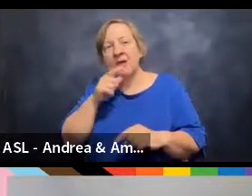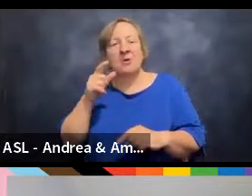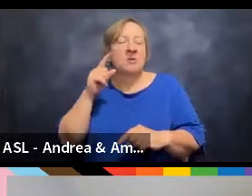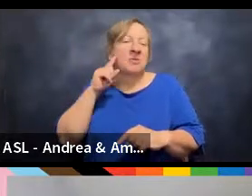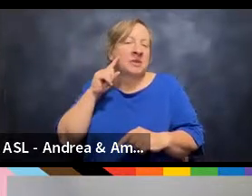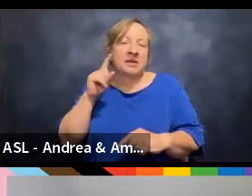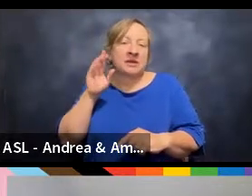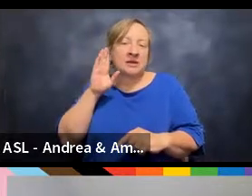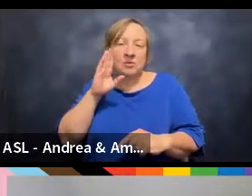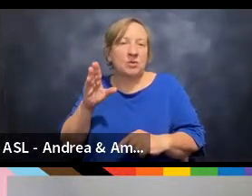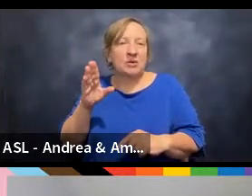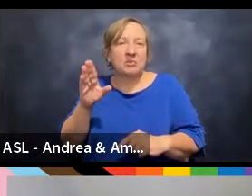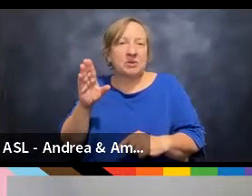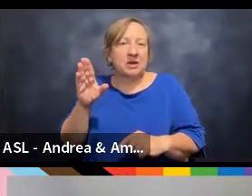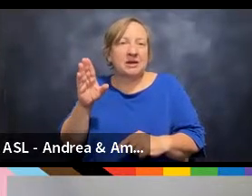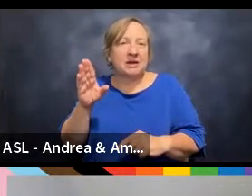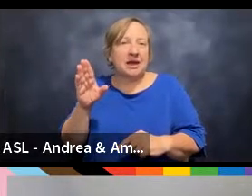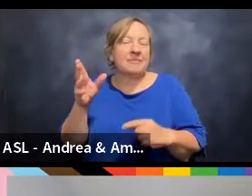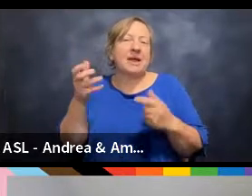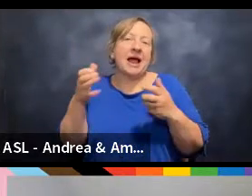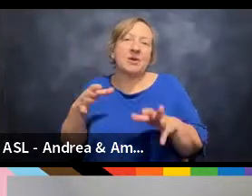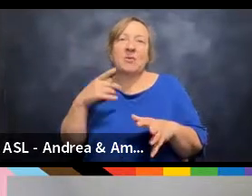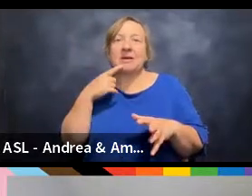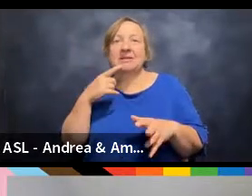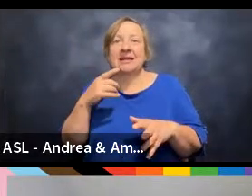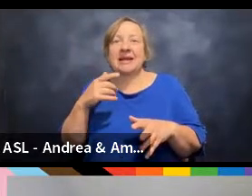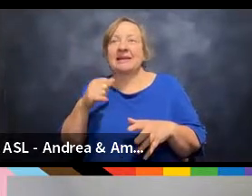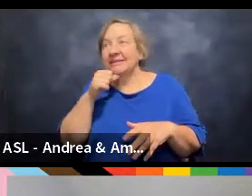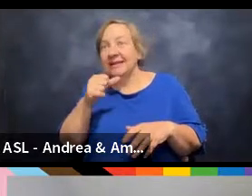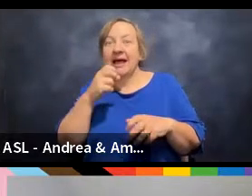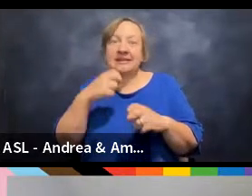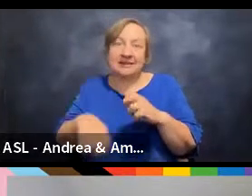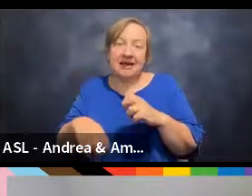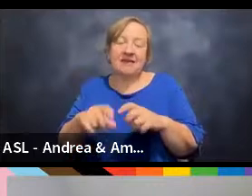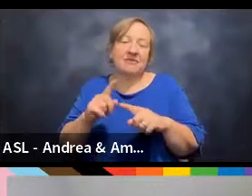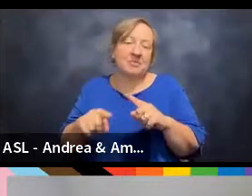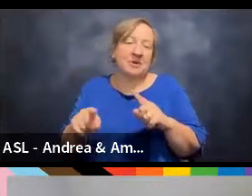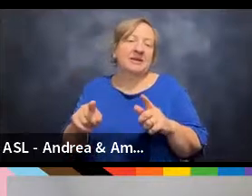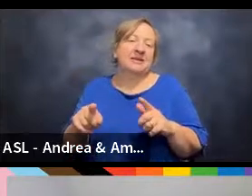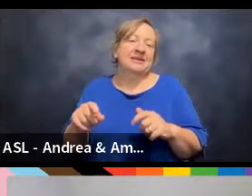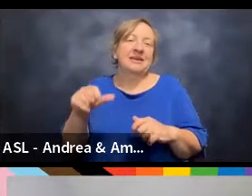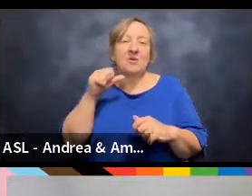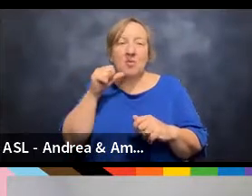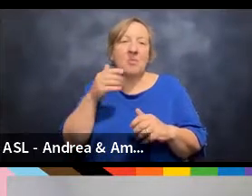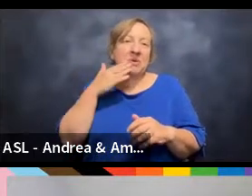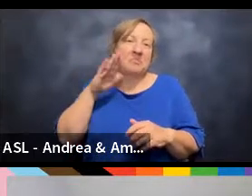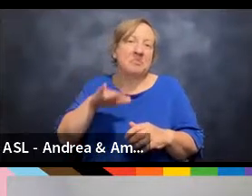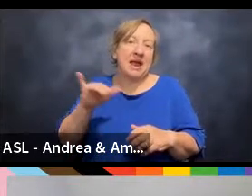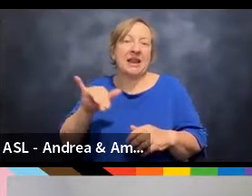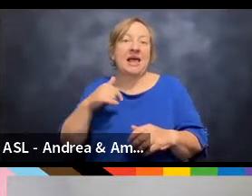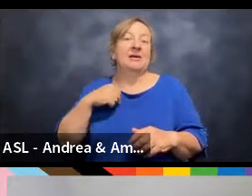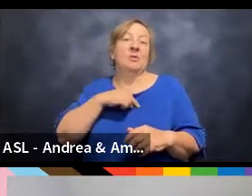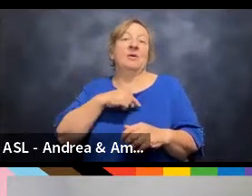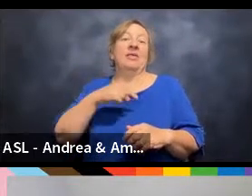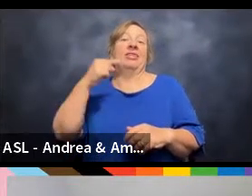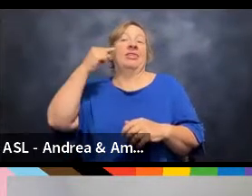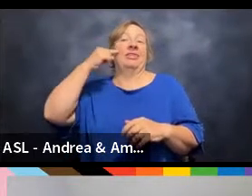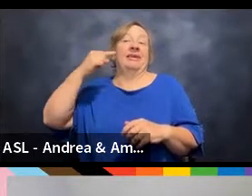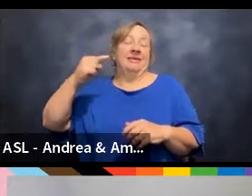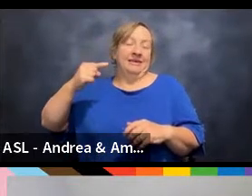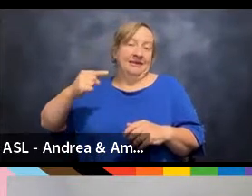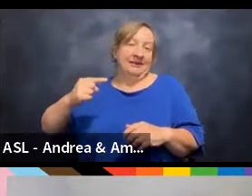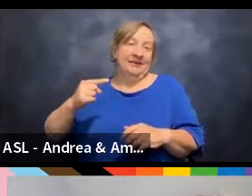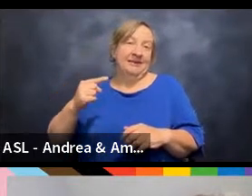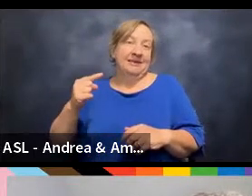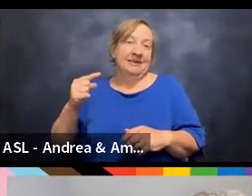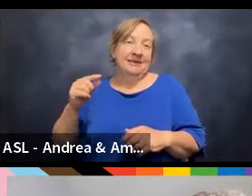be. I don't want to say it's not going to be tough, but it's not going to be as bad as I think we think of a